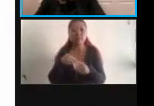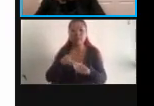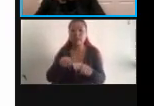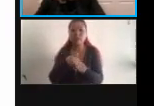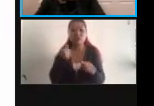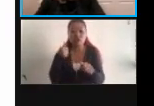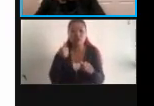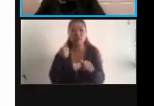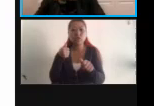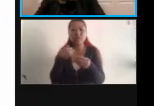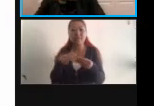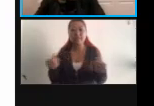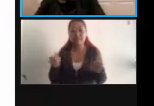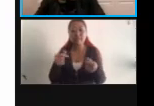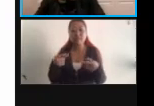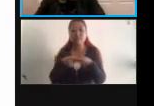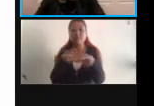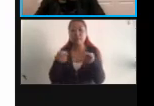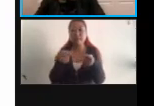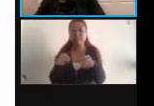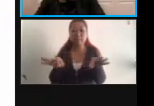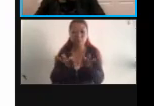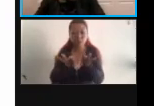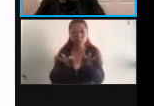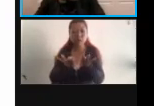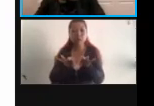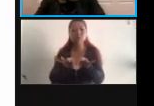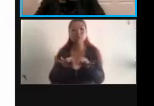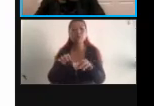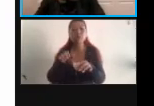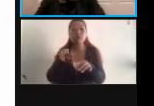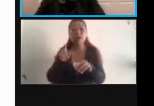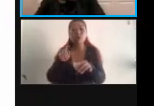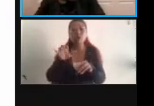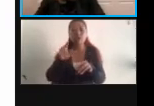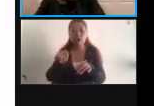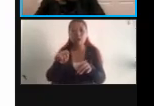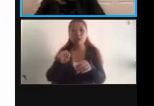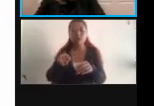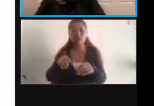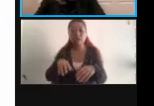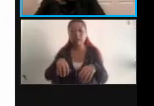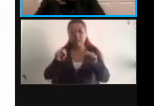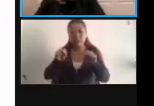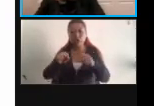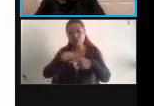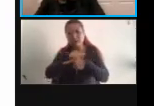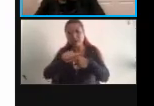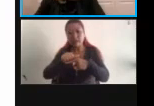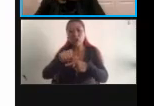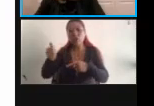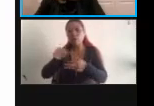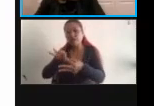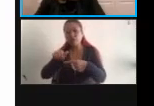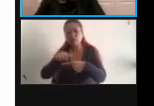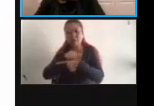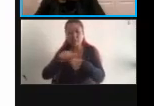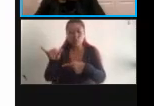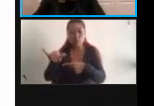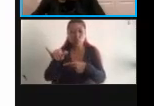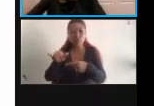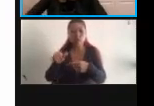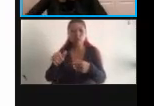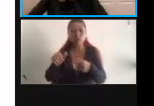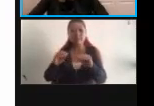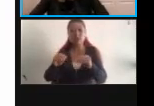conflict management is key. Astronauts go through conflict management training as well as other related trainings. Recent analog research